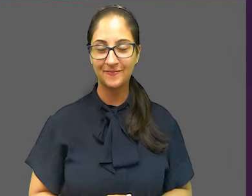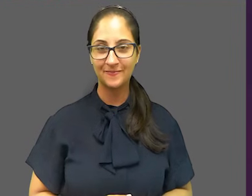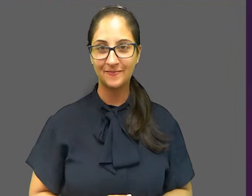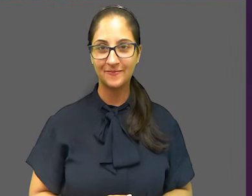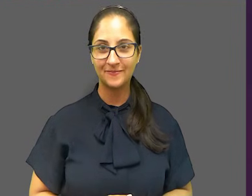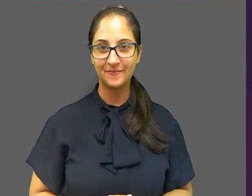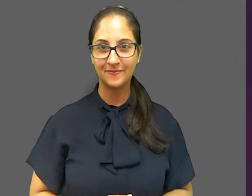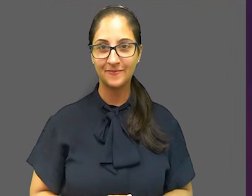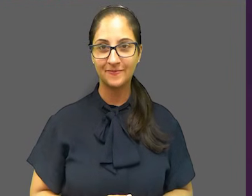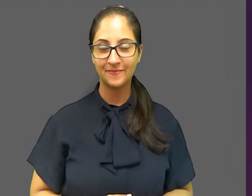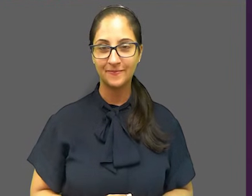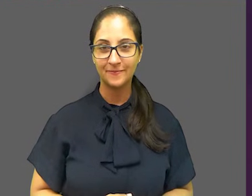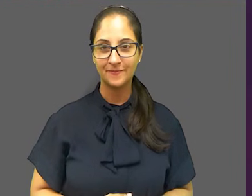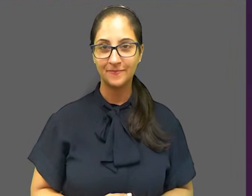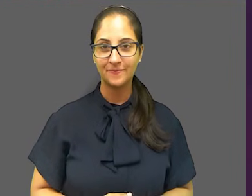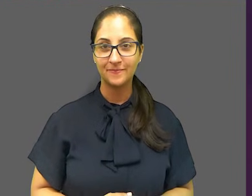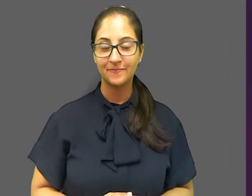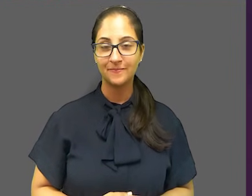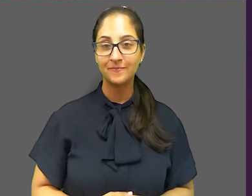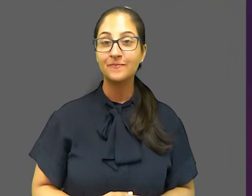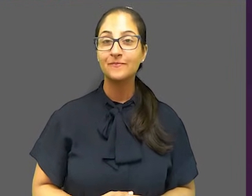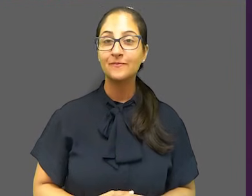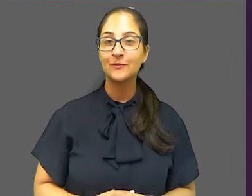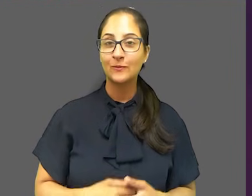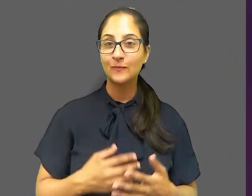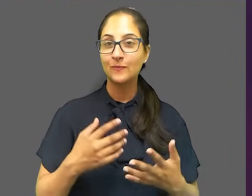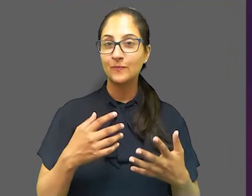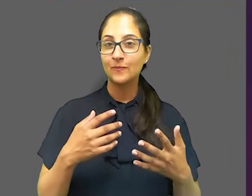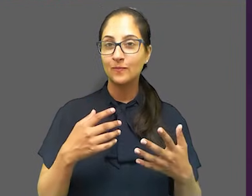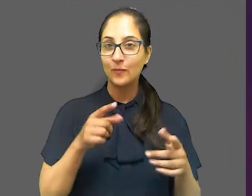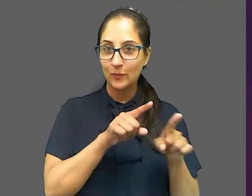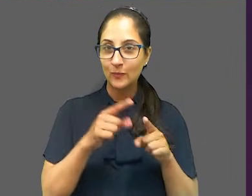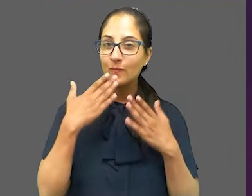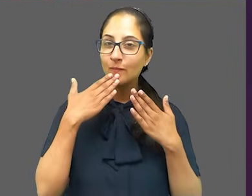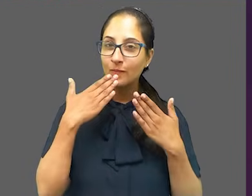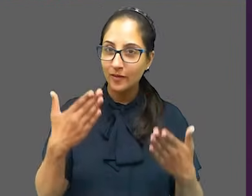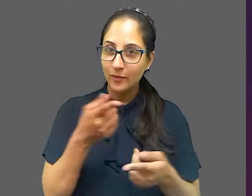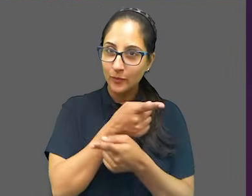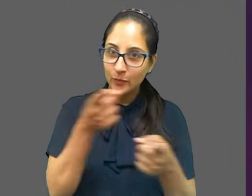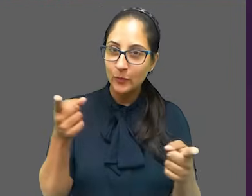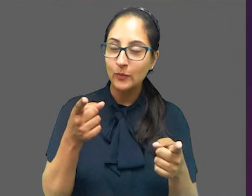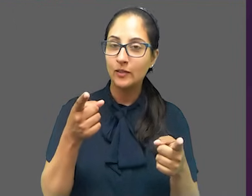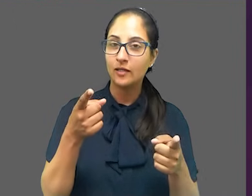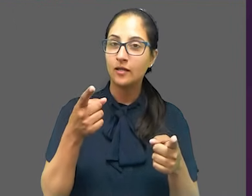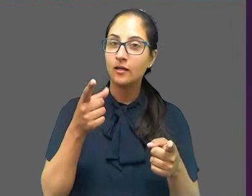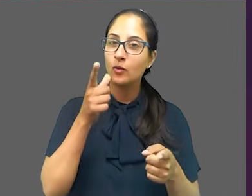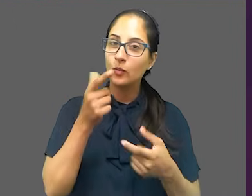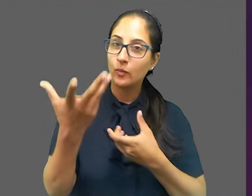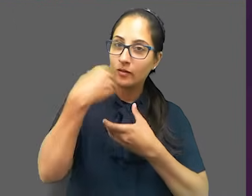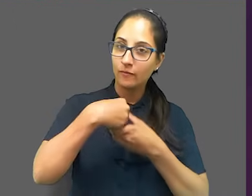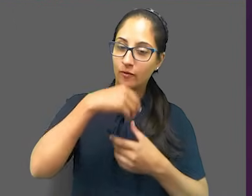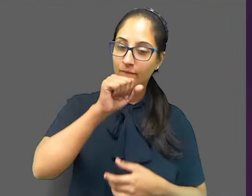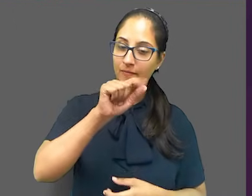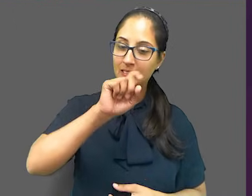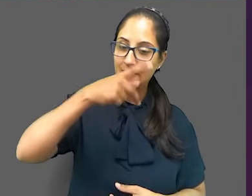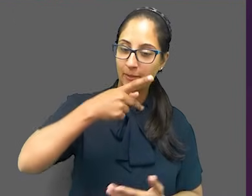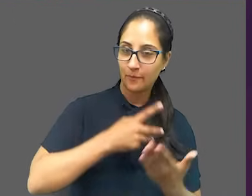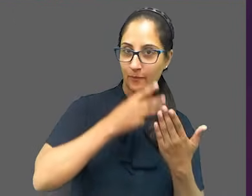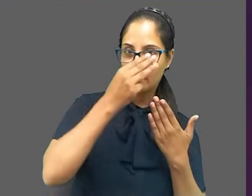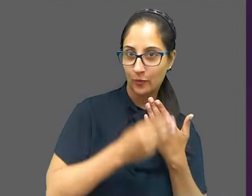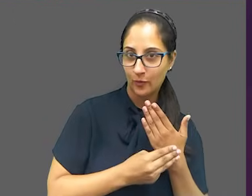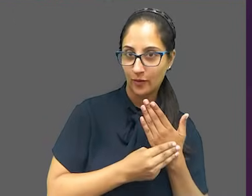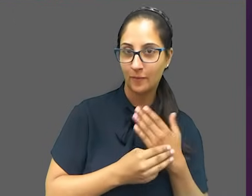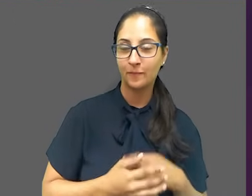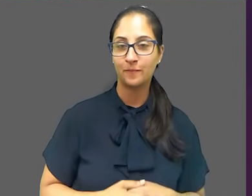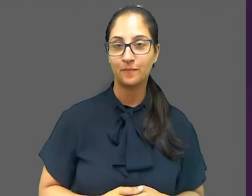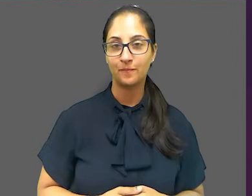wonderful, wonderful men and women of the STEP program, the teachers. As a faculty and a curriculum writer, it